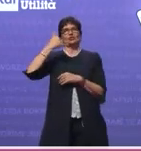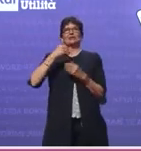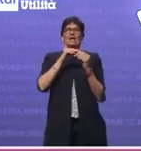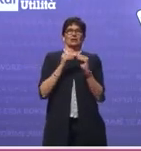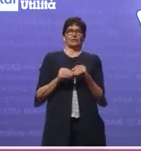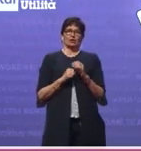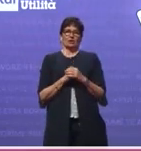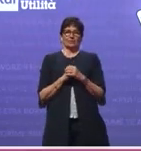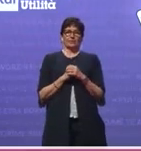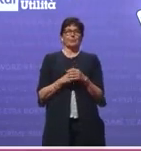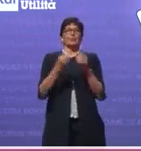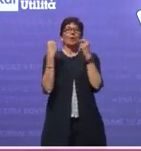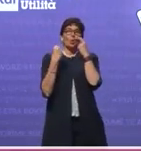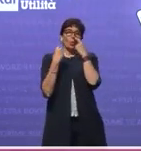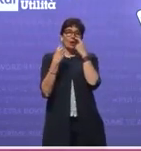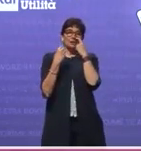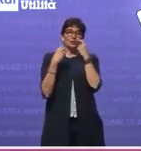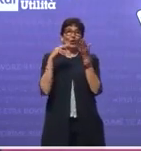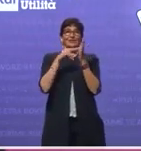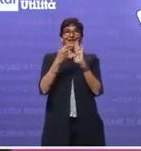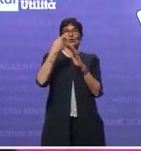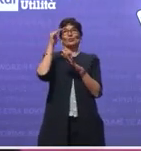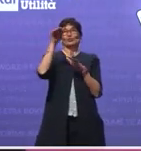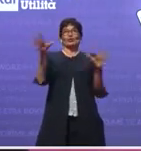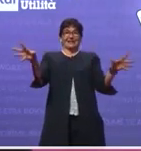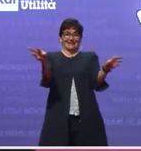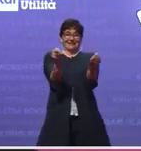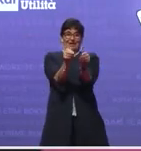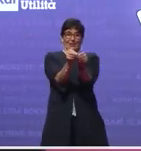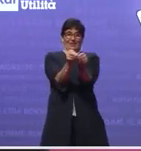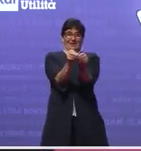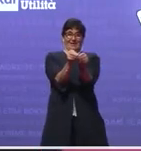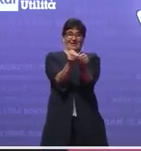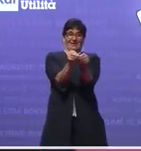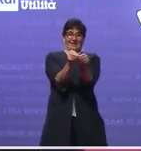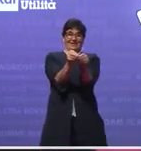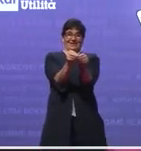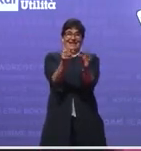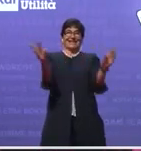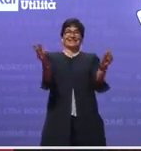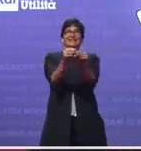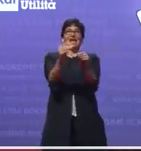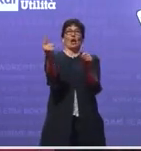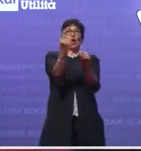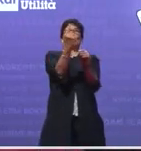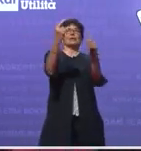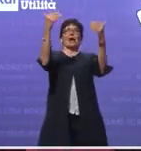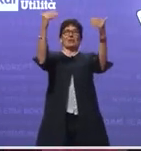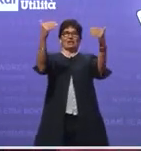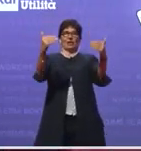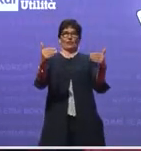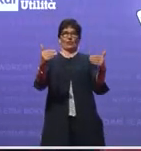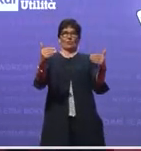technologies all come together in standardized platforms, we can begin to study the entire